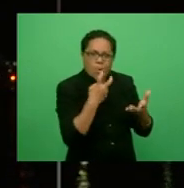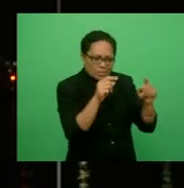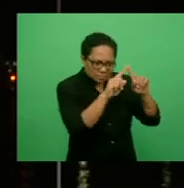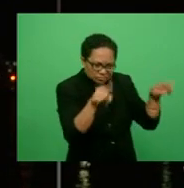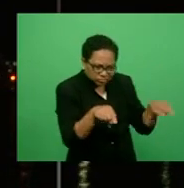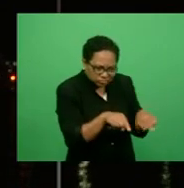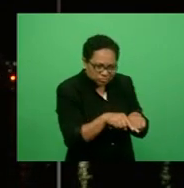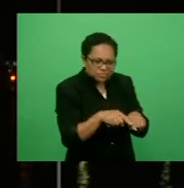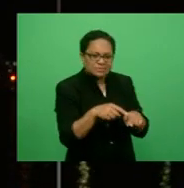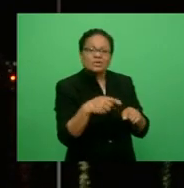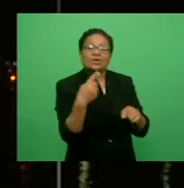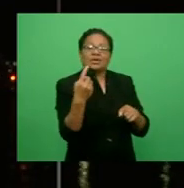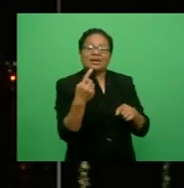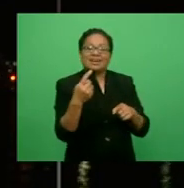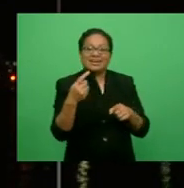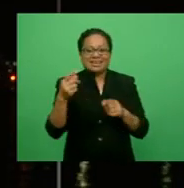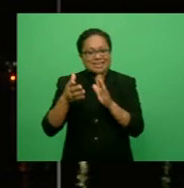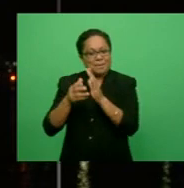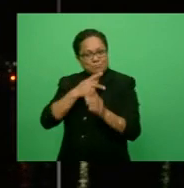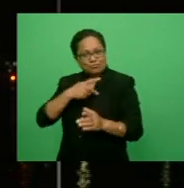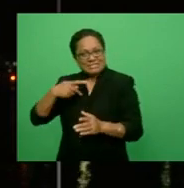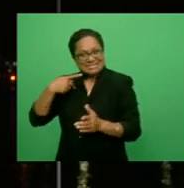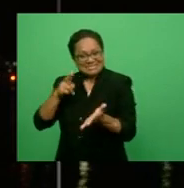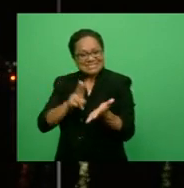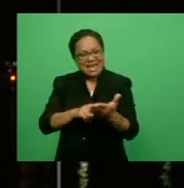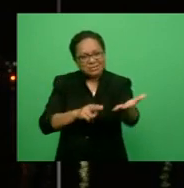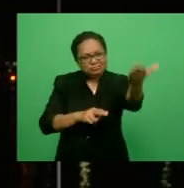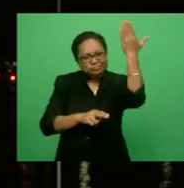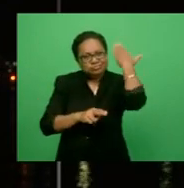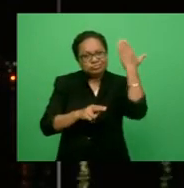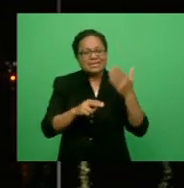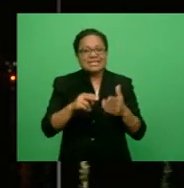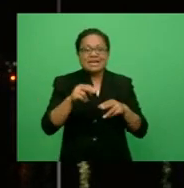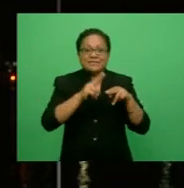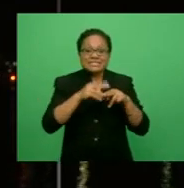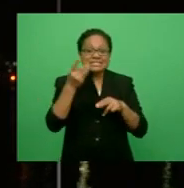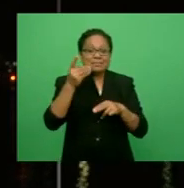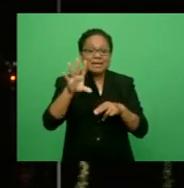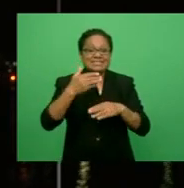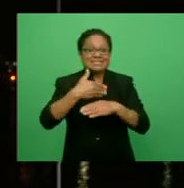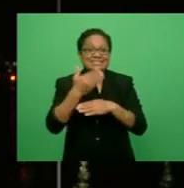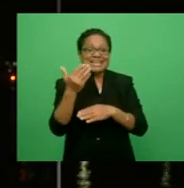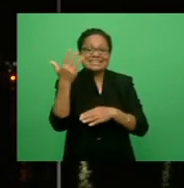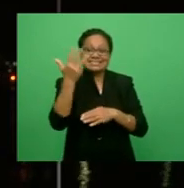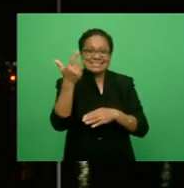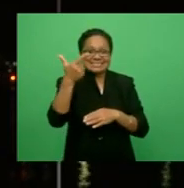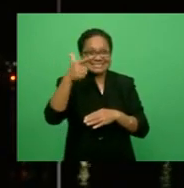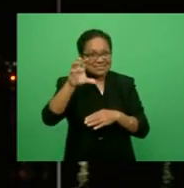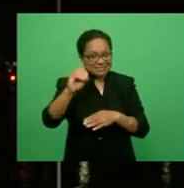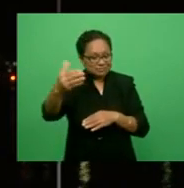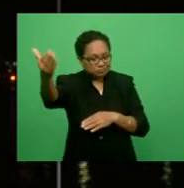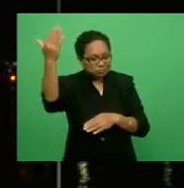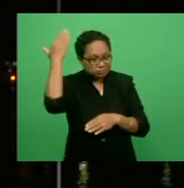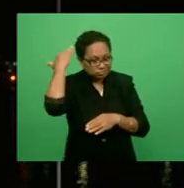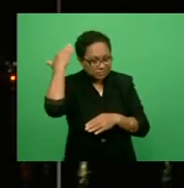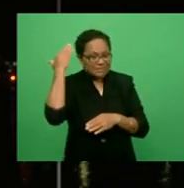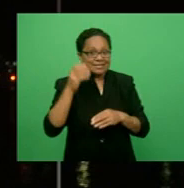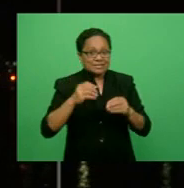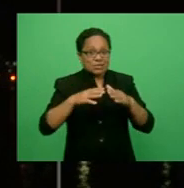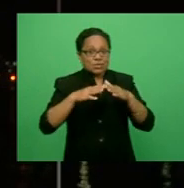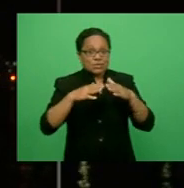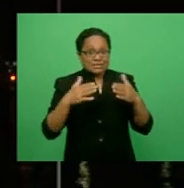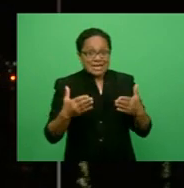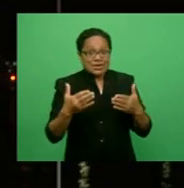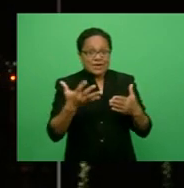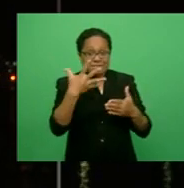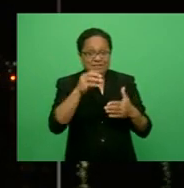or handed over by His Royal Highness Prince Charles during Fiji's Independence Day in 1970. In our 50 Years of Independence segment